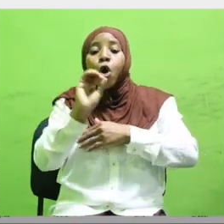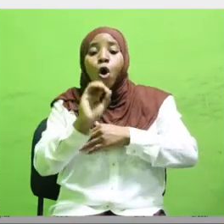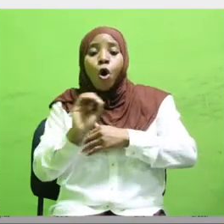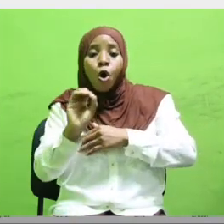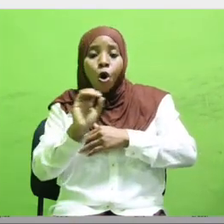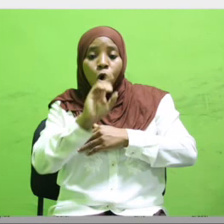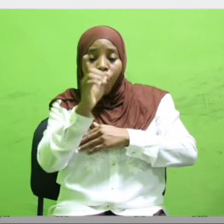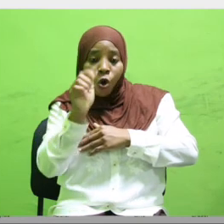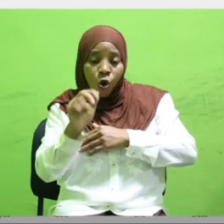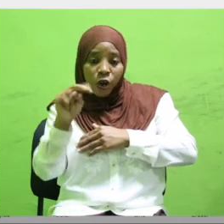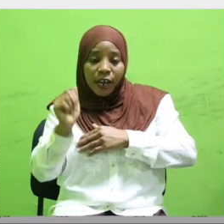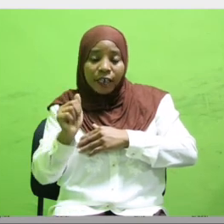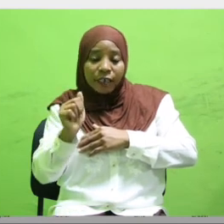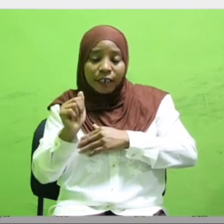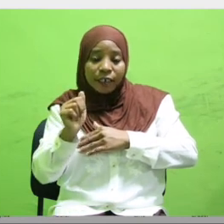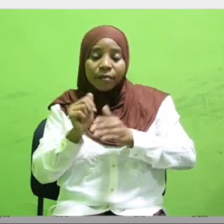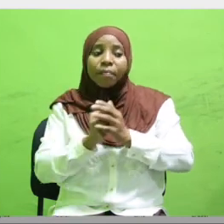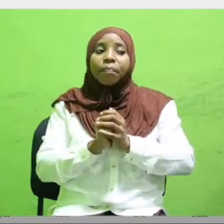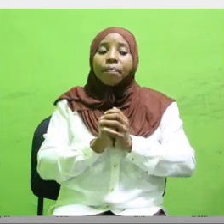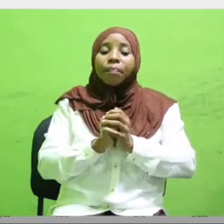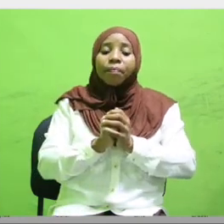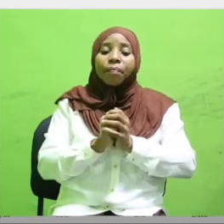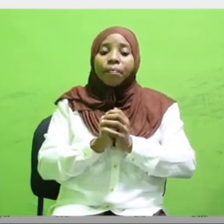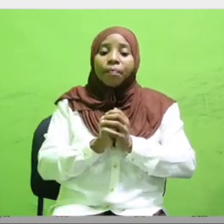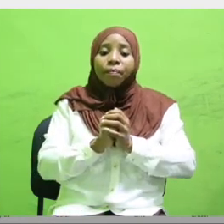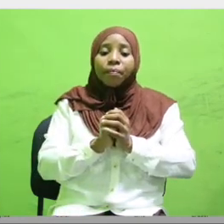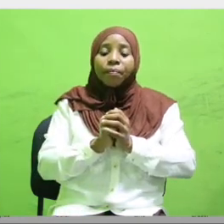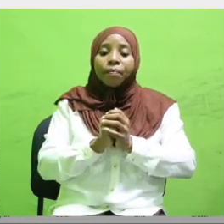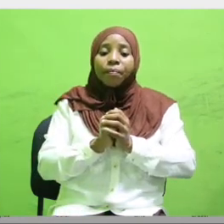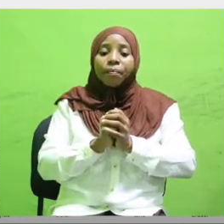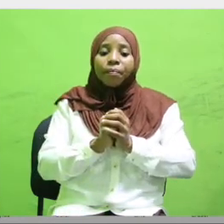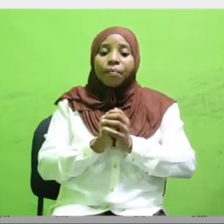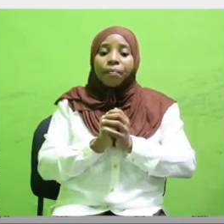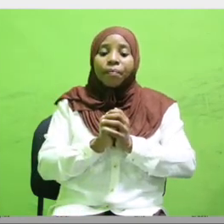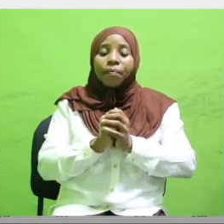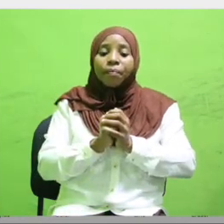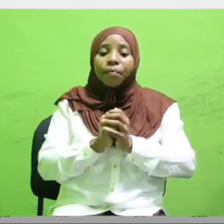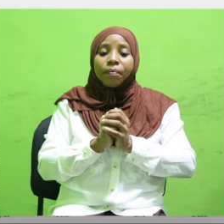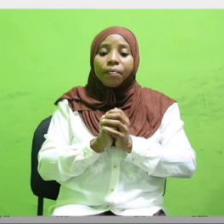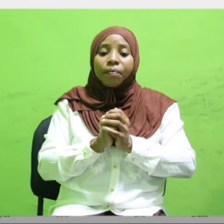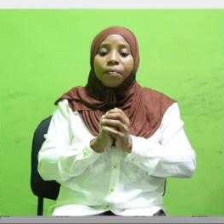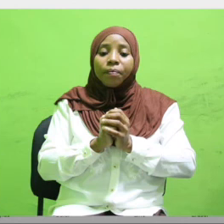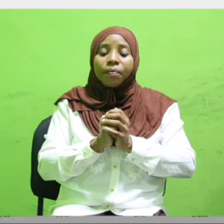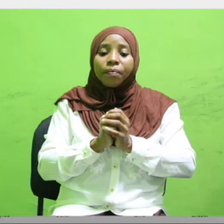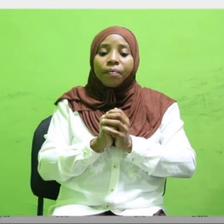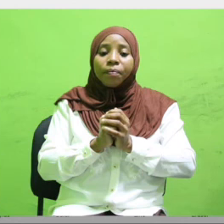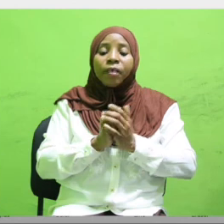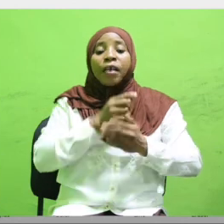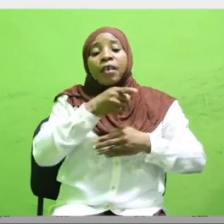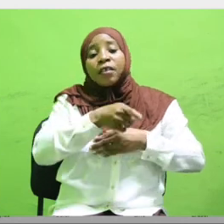But looking at it, they both have the same function of keeping the